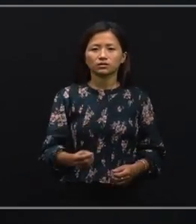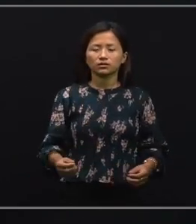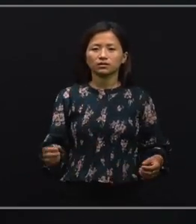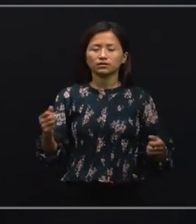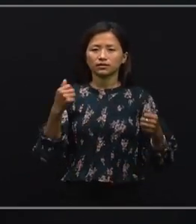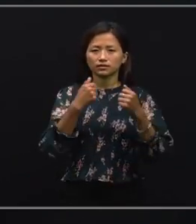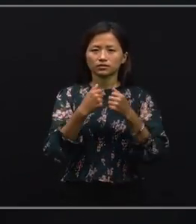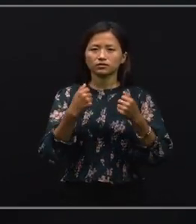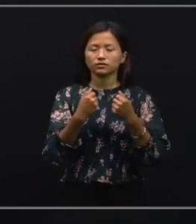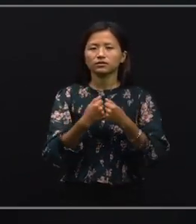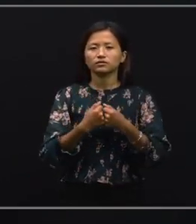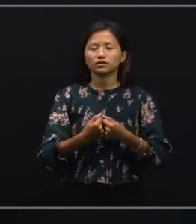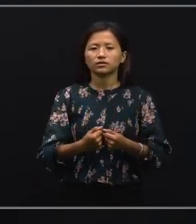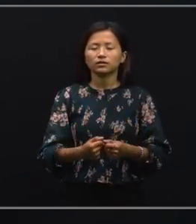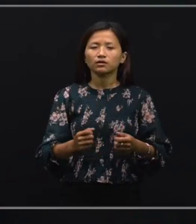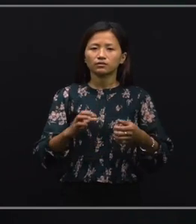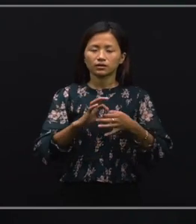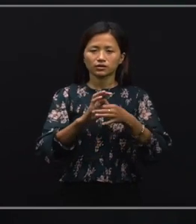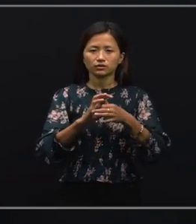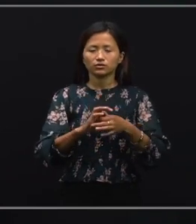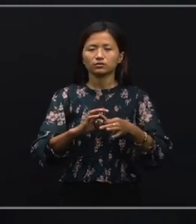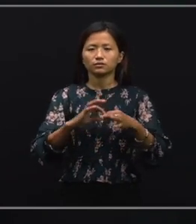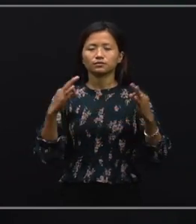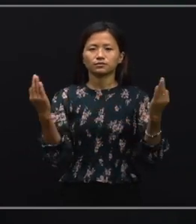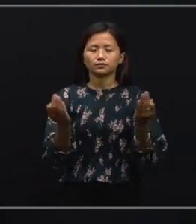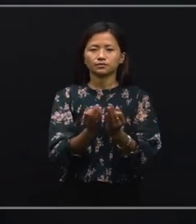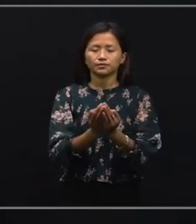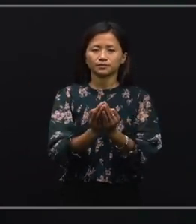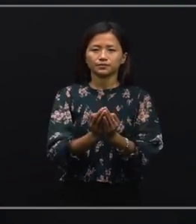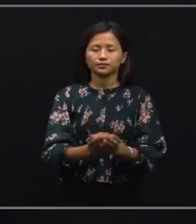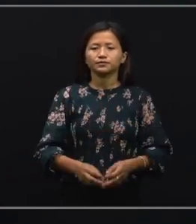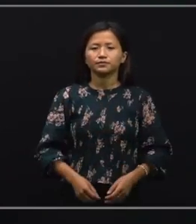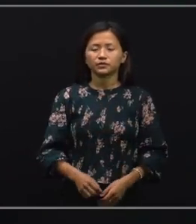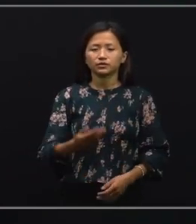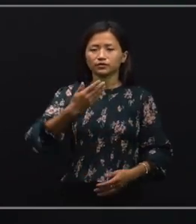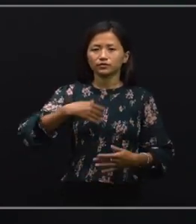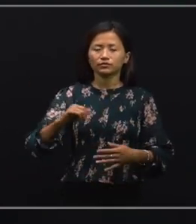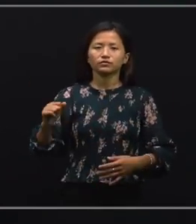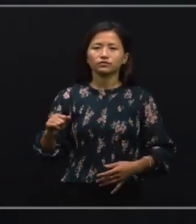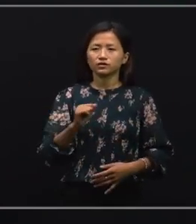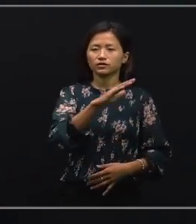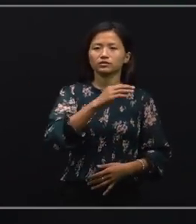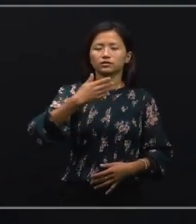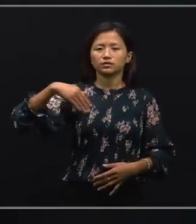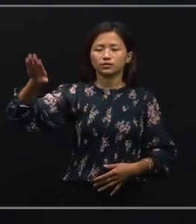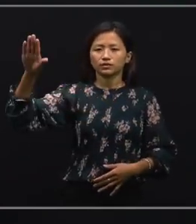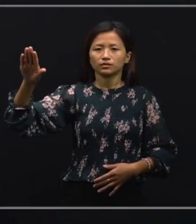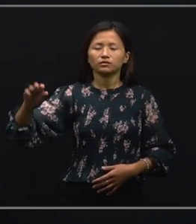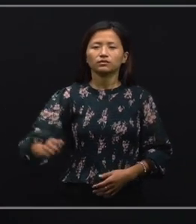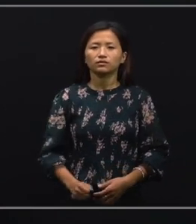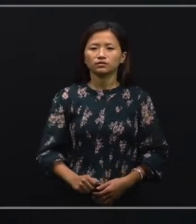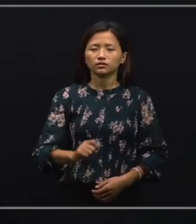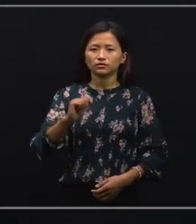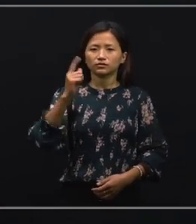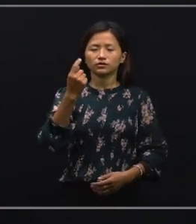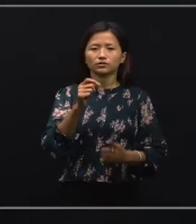their relationship. The father was against them. So what they had to do was they had to flee. We are going to discuss about that. In